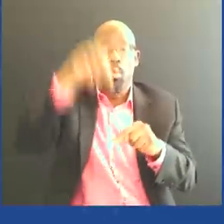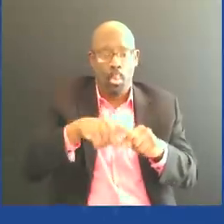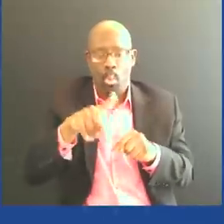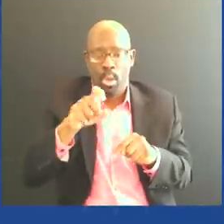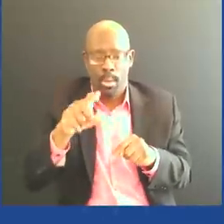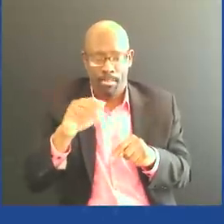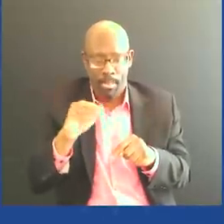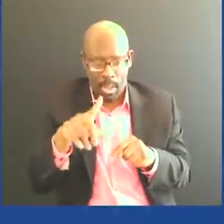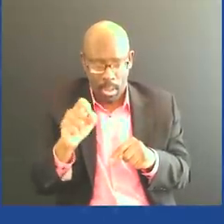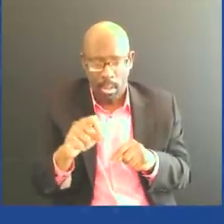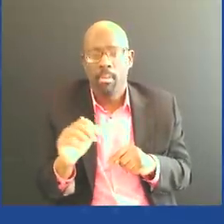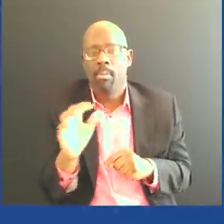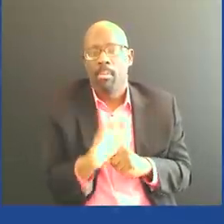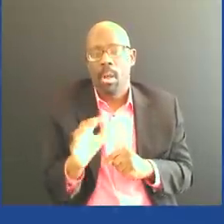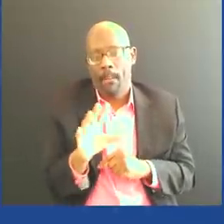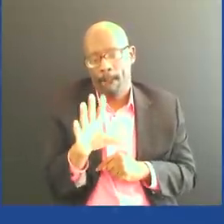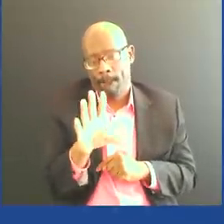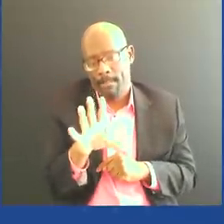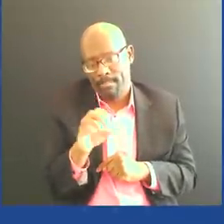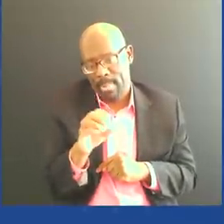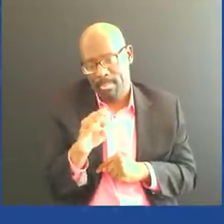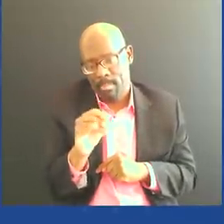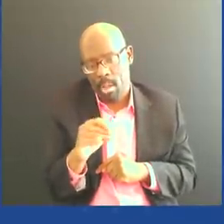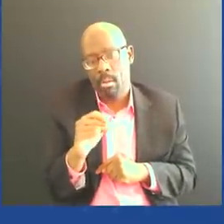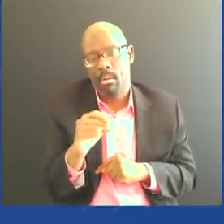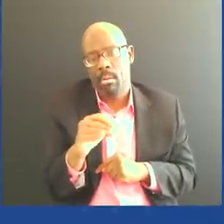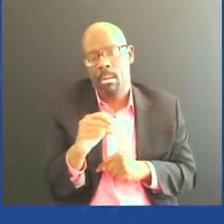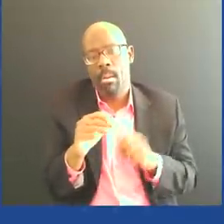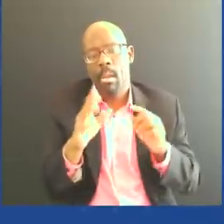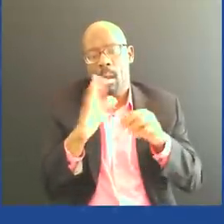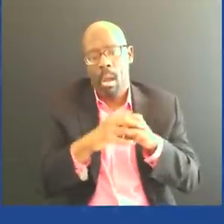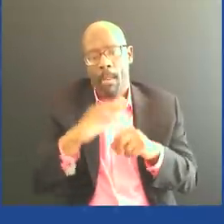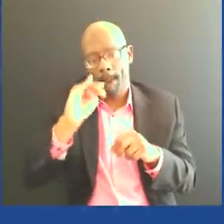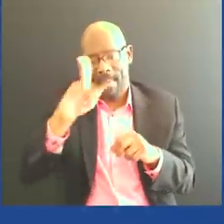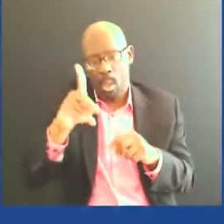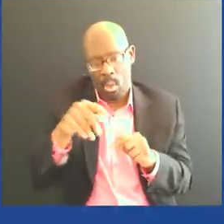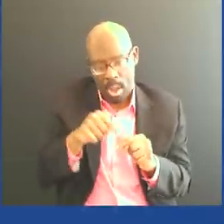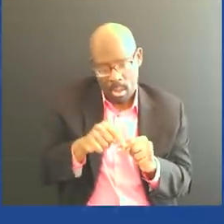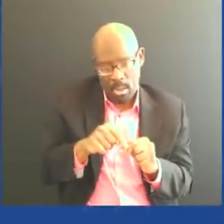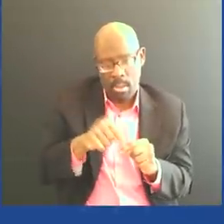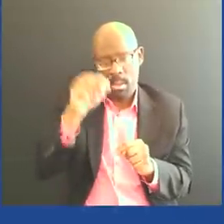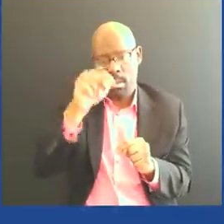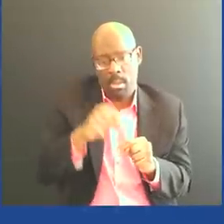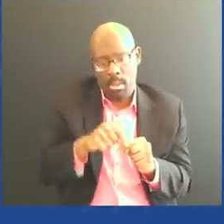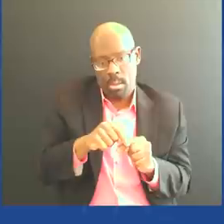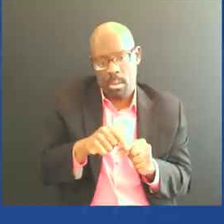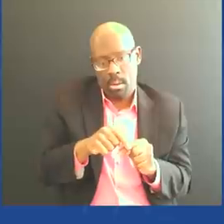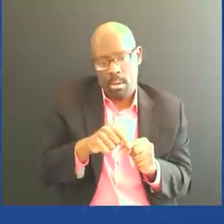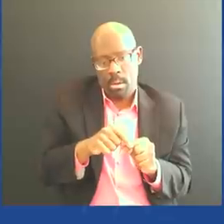including the Lenape Indians, lived here for hundreds of years before the Dutch arrived some 400